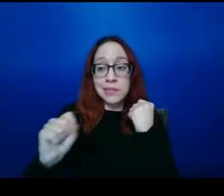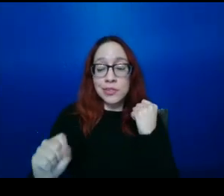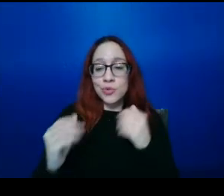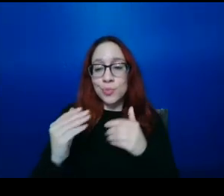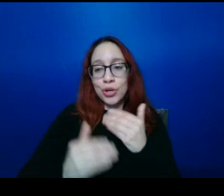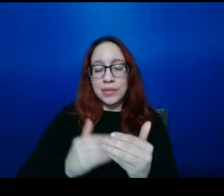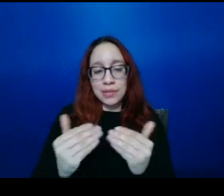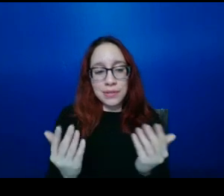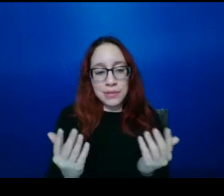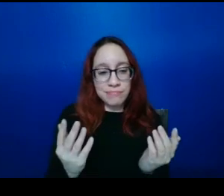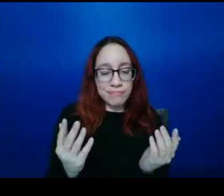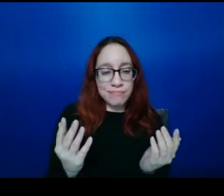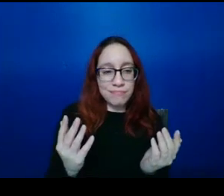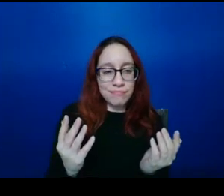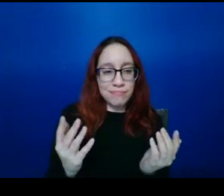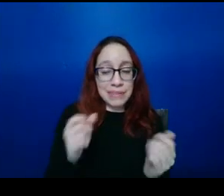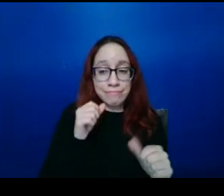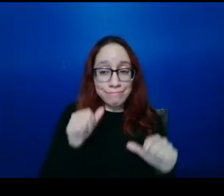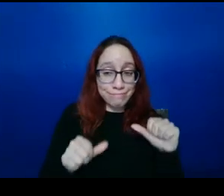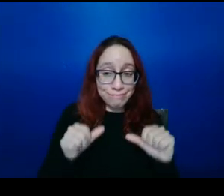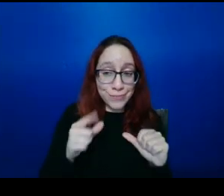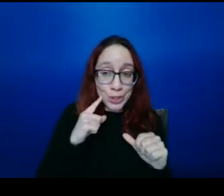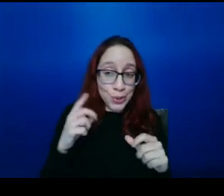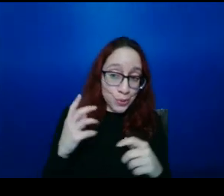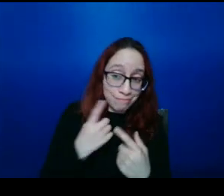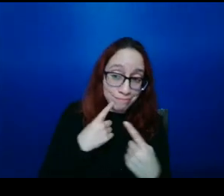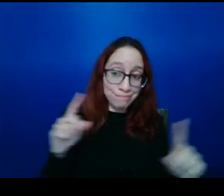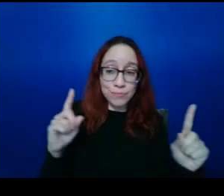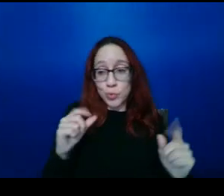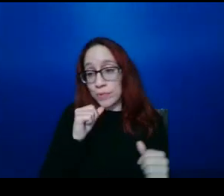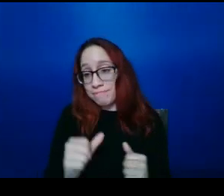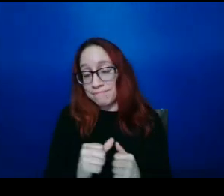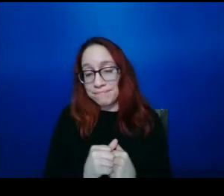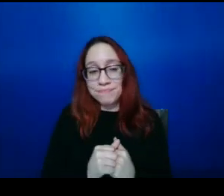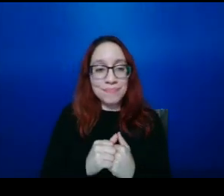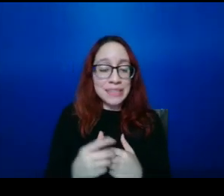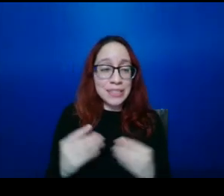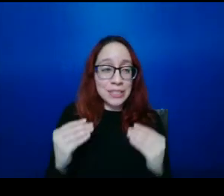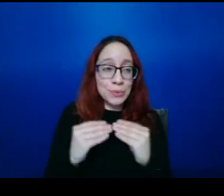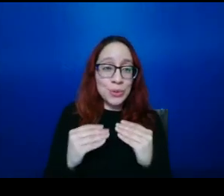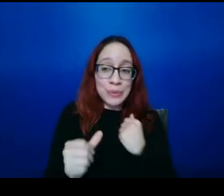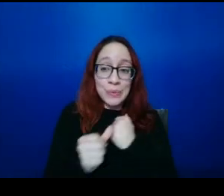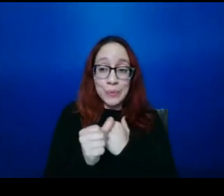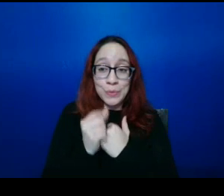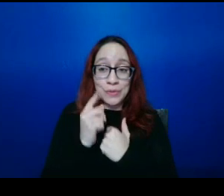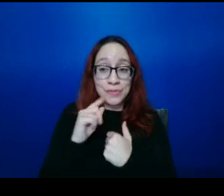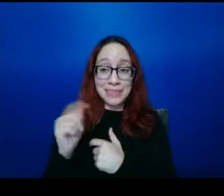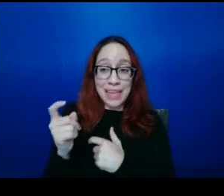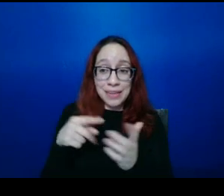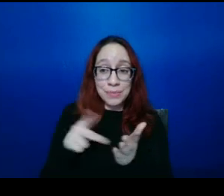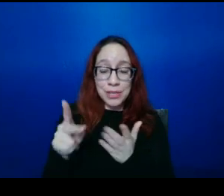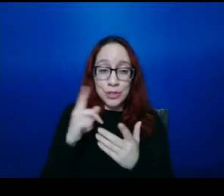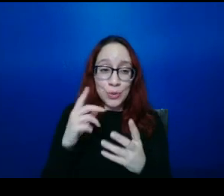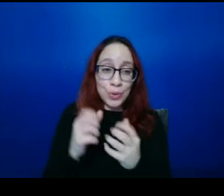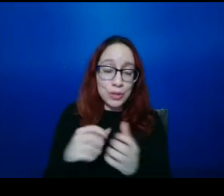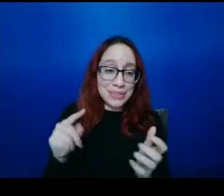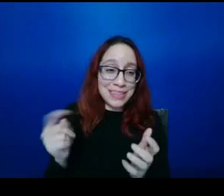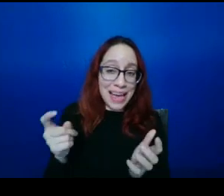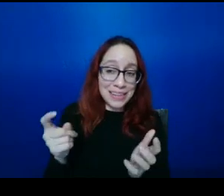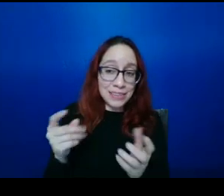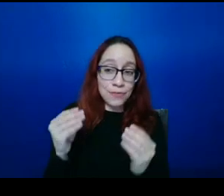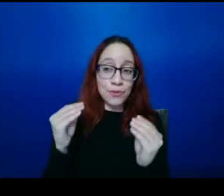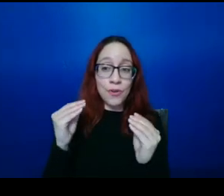it's unsure whether we would be successful or not. And it's a lot more risky for the taxpayers, who would lose tax base for several